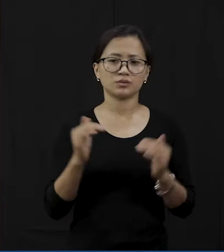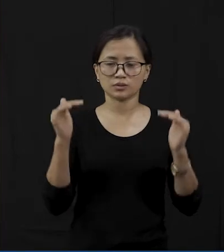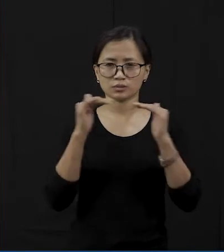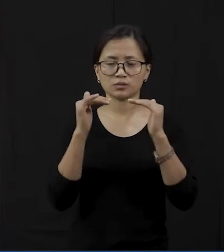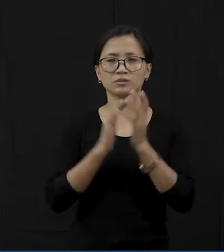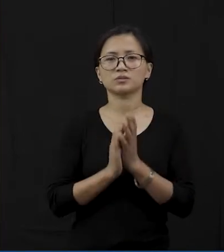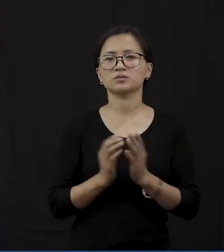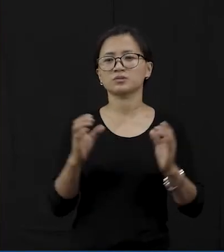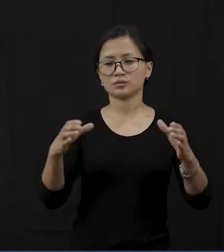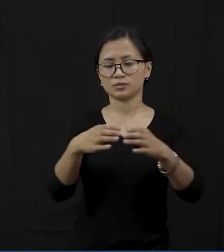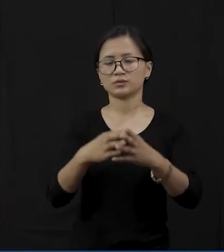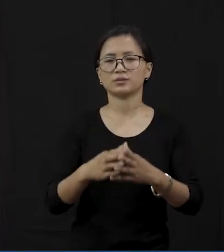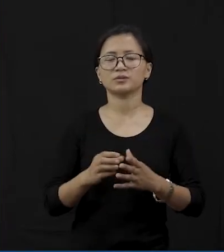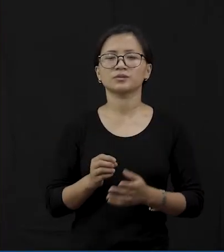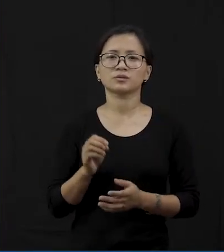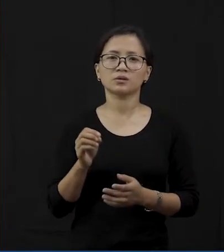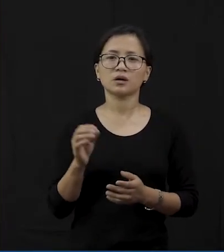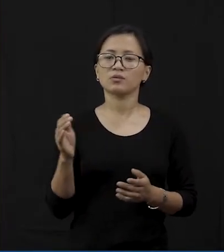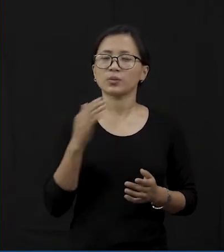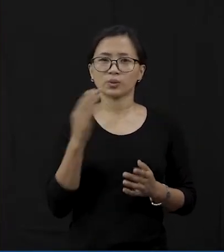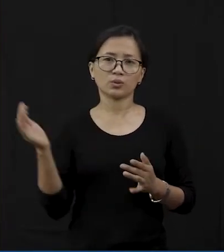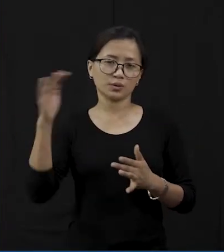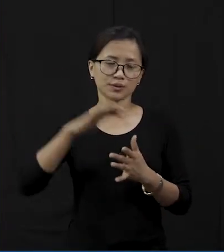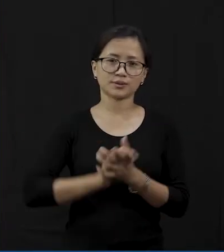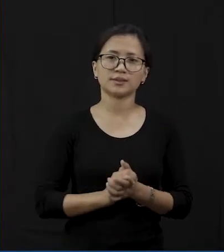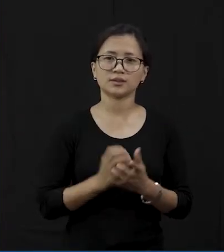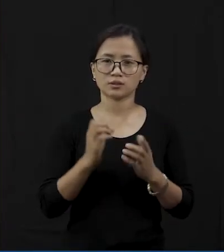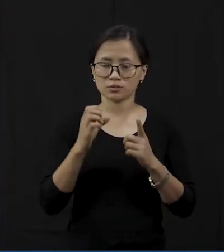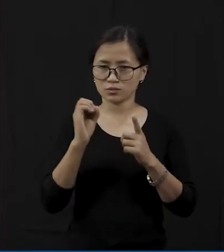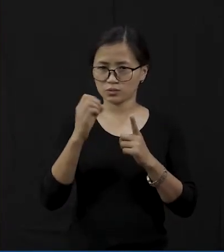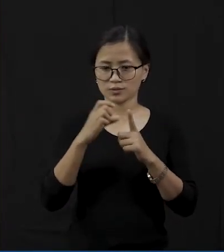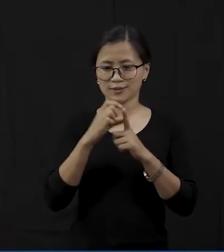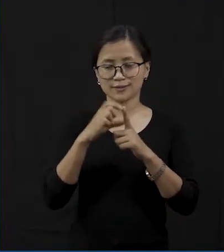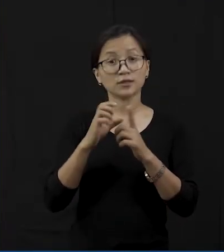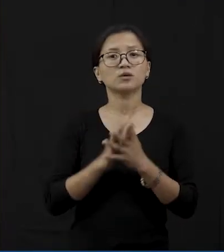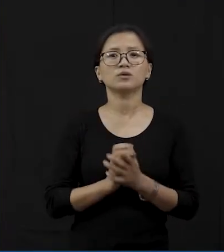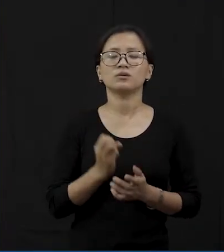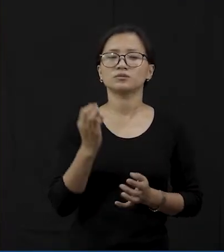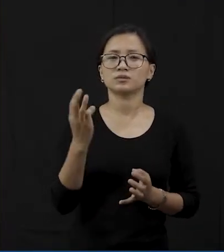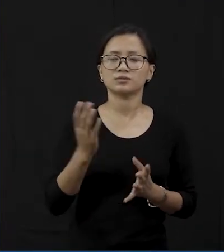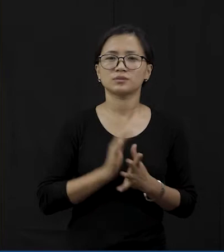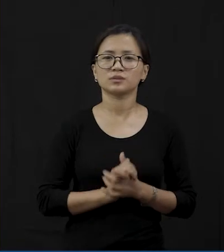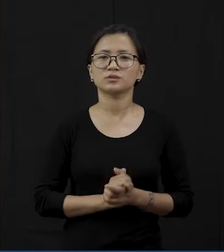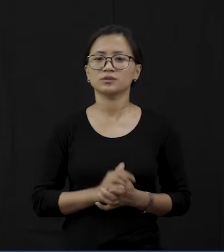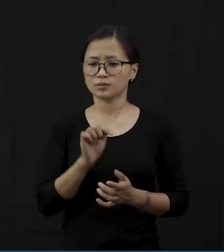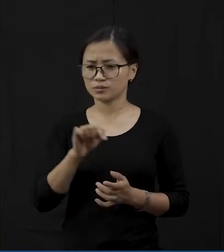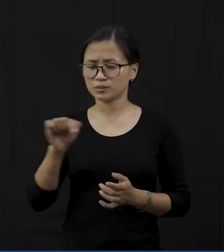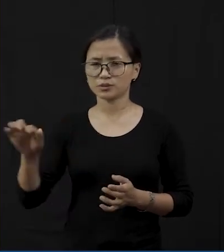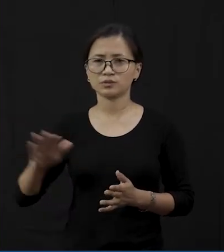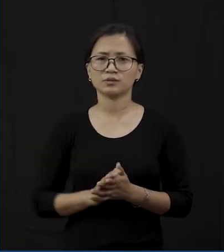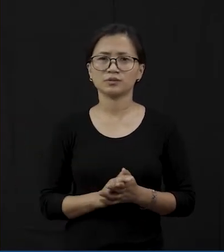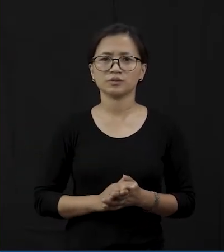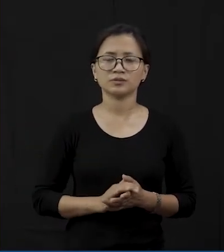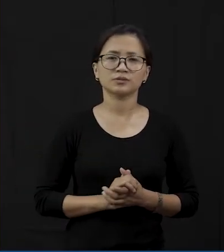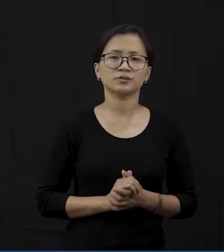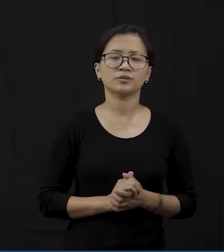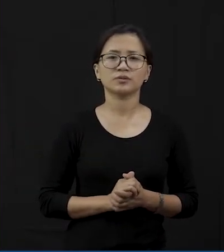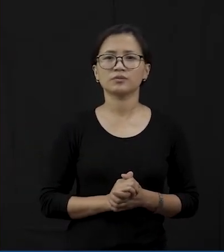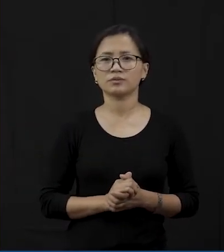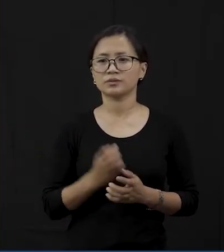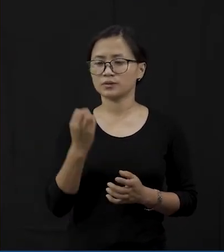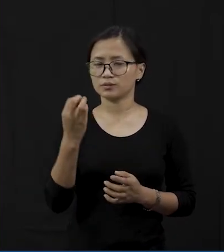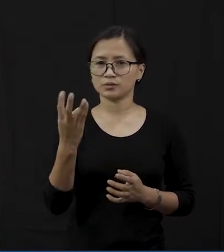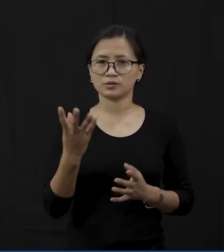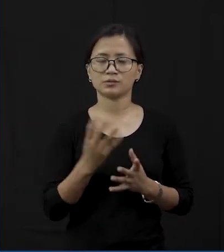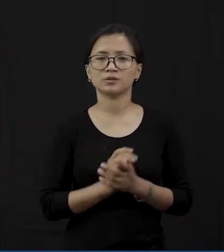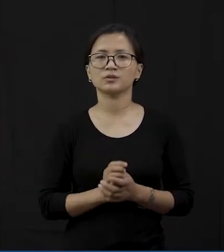of numbers are called odd numbers. So it is just an opposite of even numbers, which is not divisible by 2. The number